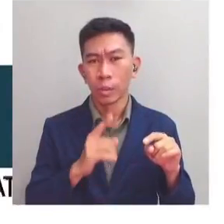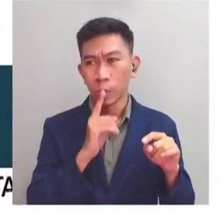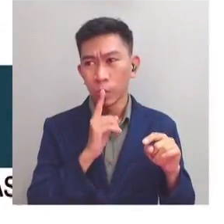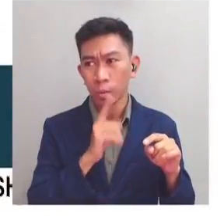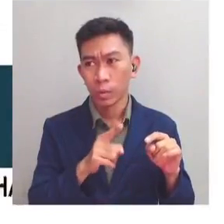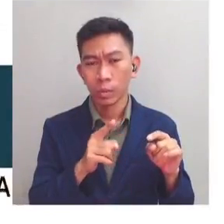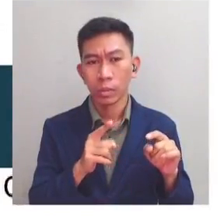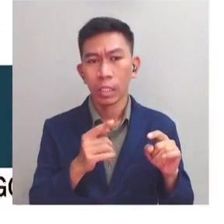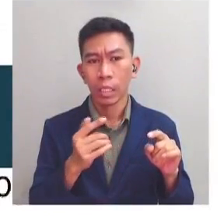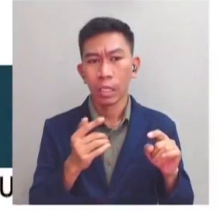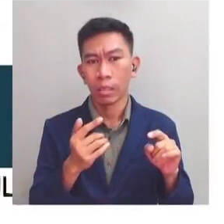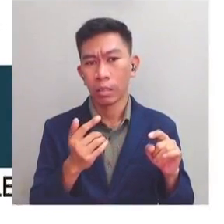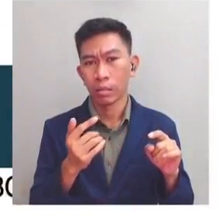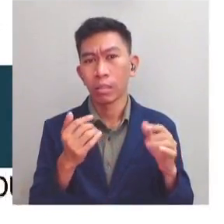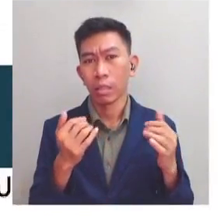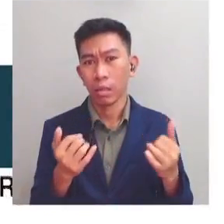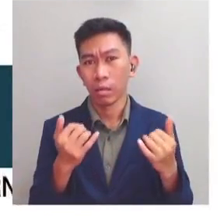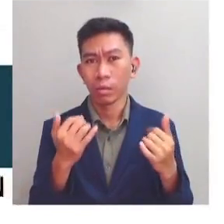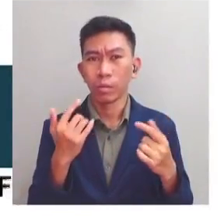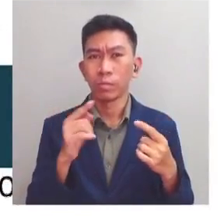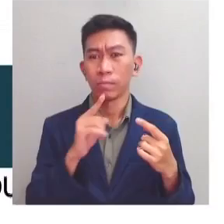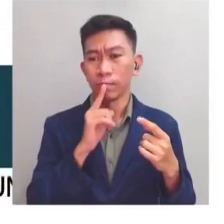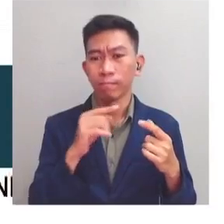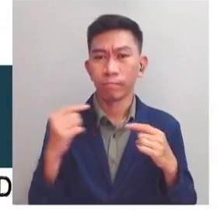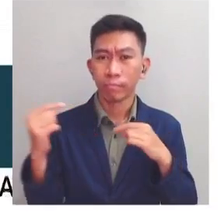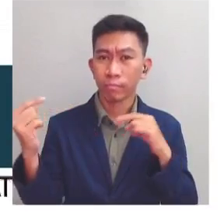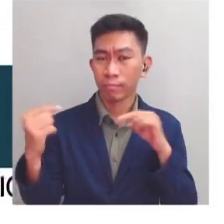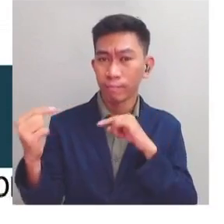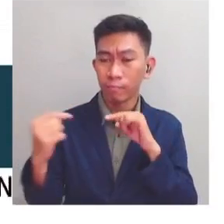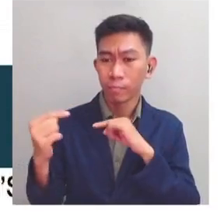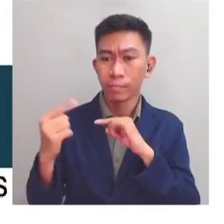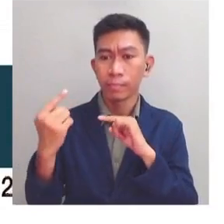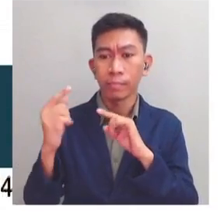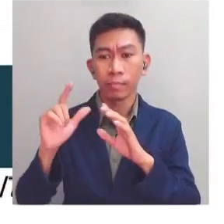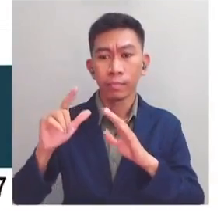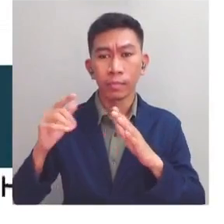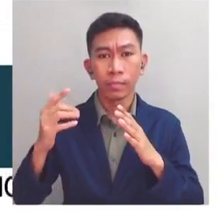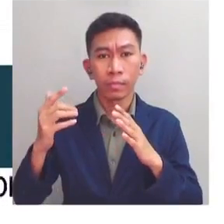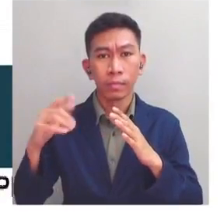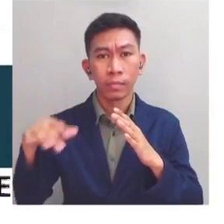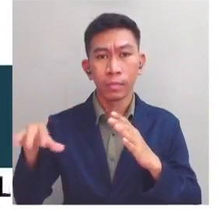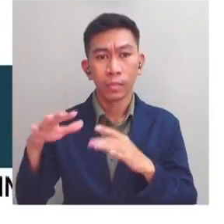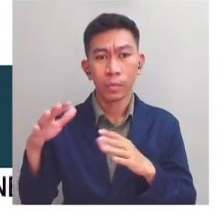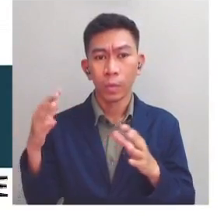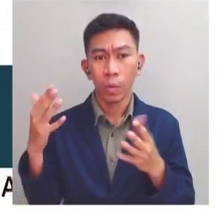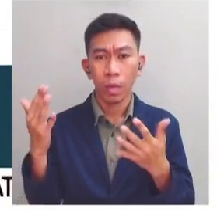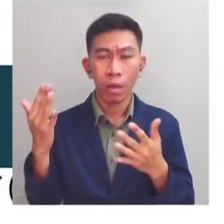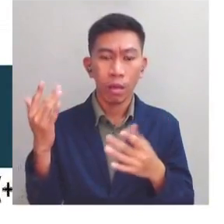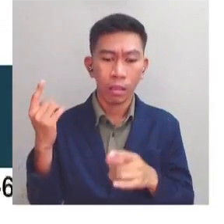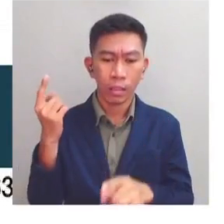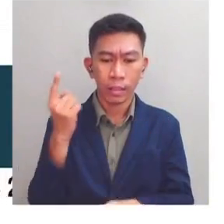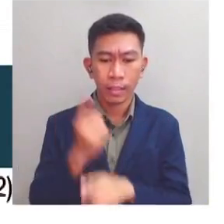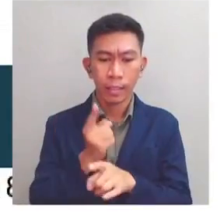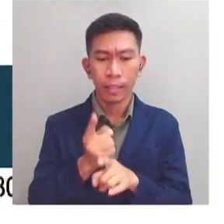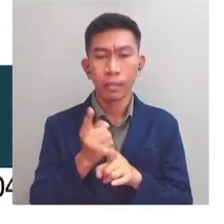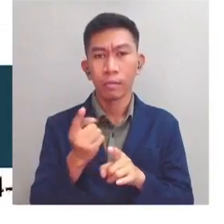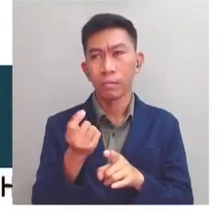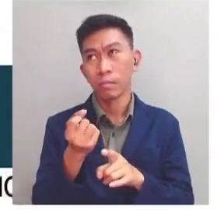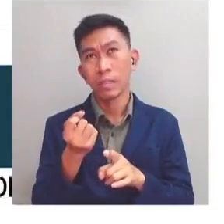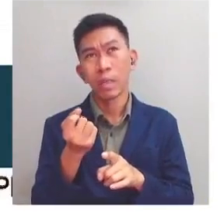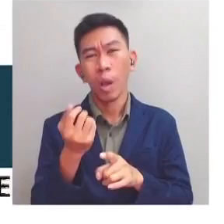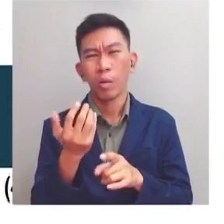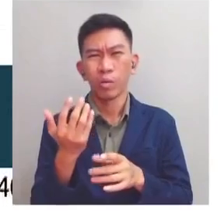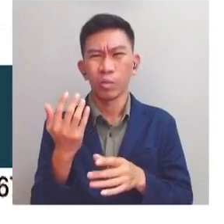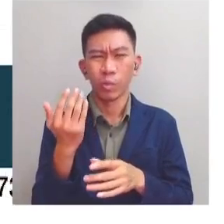diferensya lang, nag-aaway sila. And then because they're not getting the right number of hours to sleep. Siyempre, iba rin